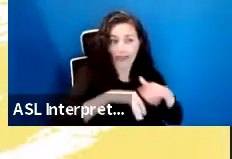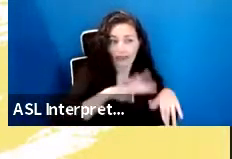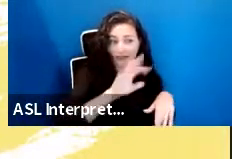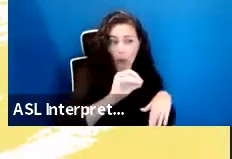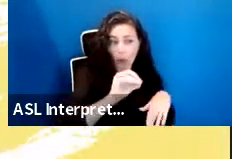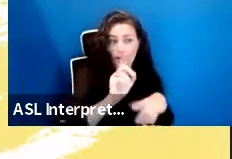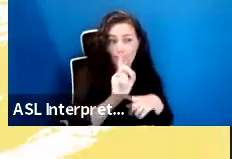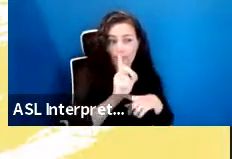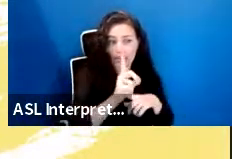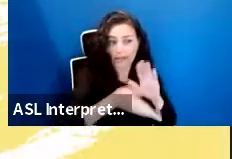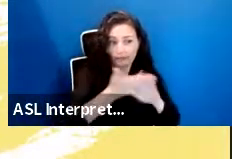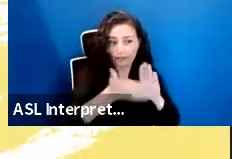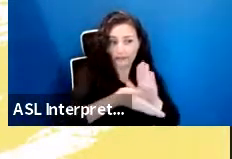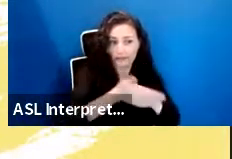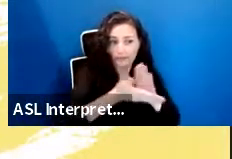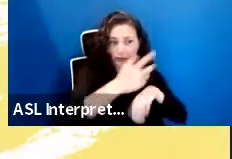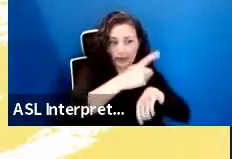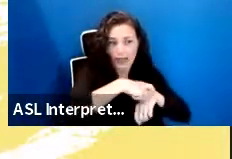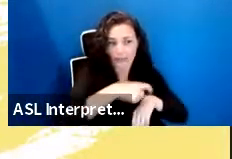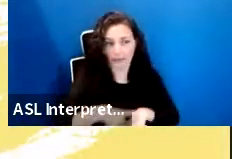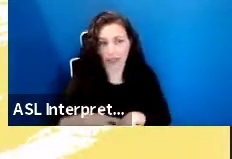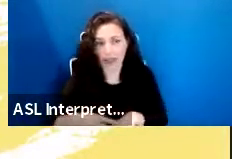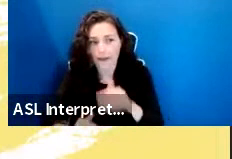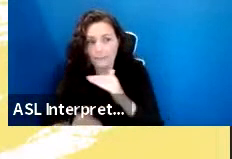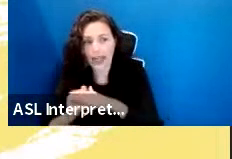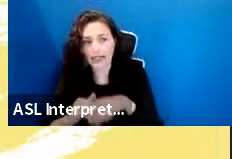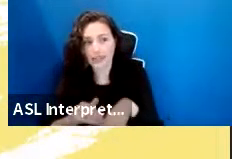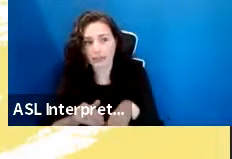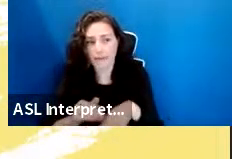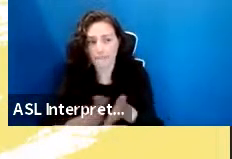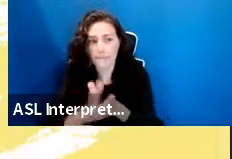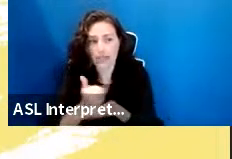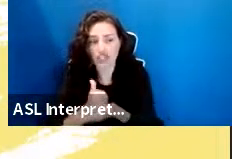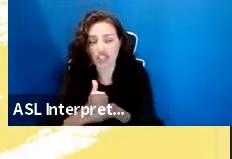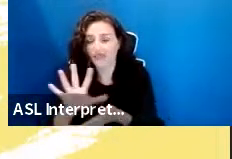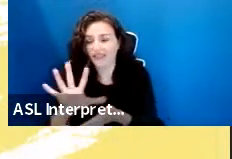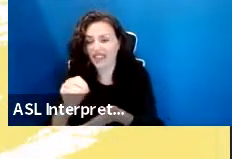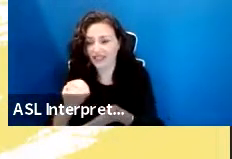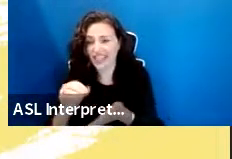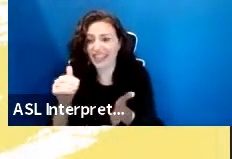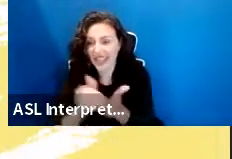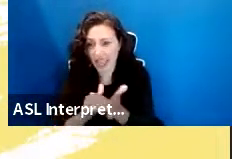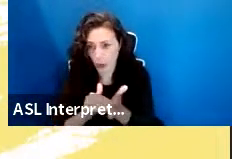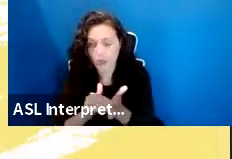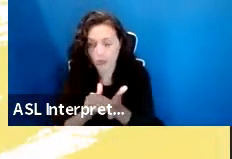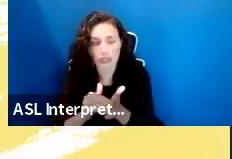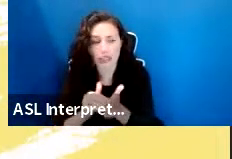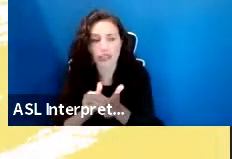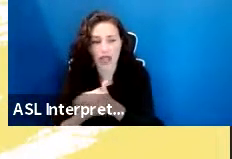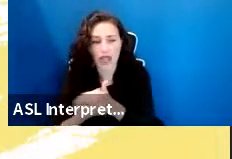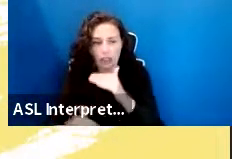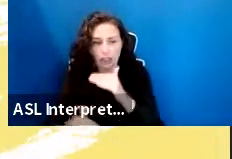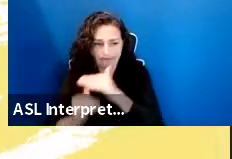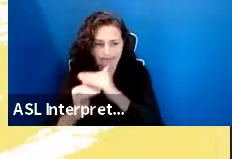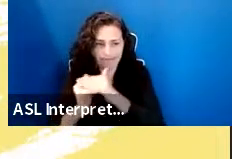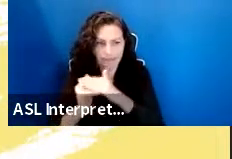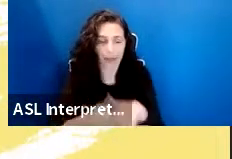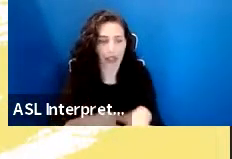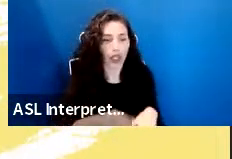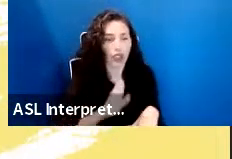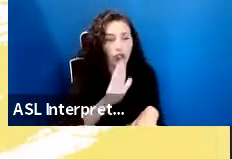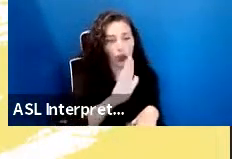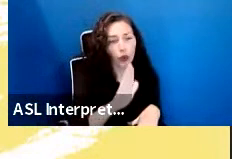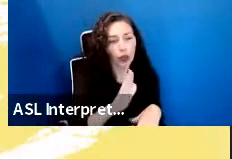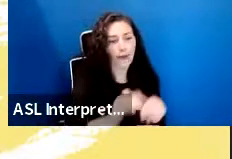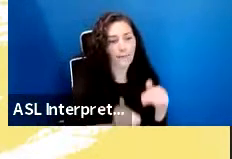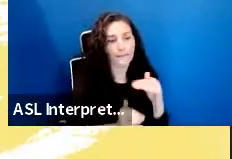40 minutes, a maximum total budget. So $50,000 is your ceiling, and your maximum